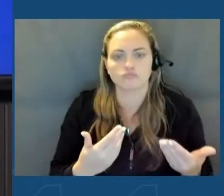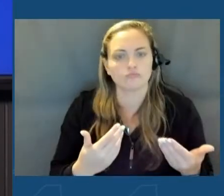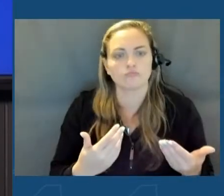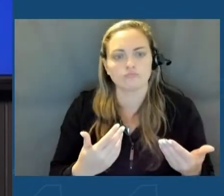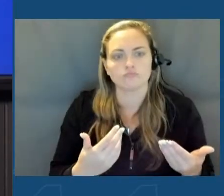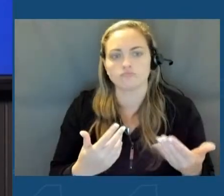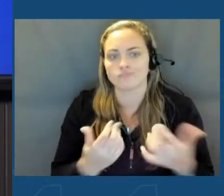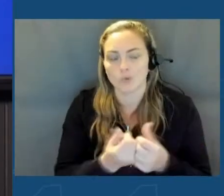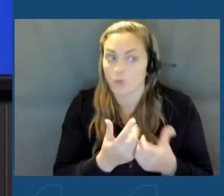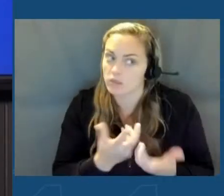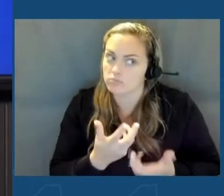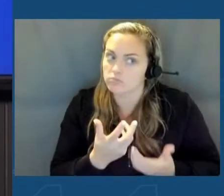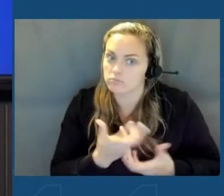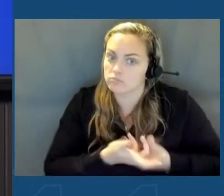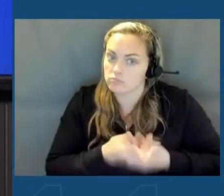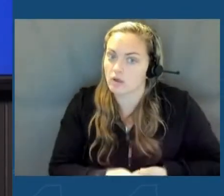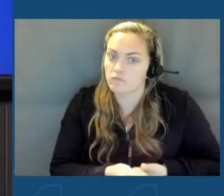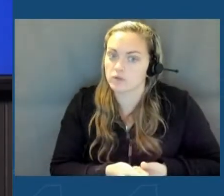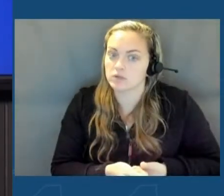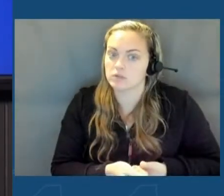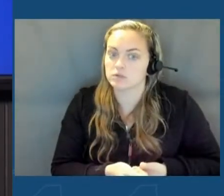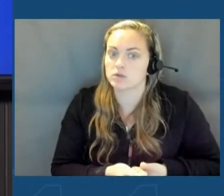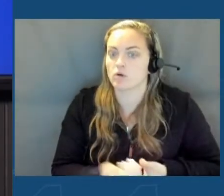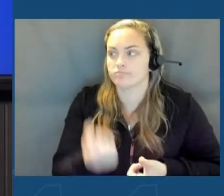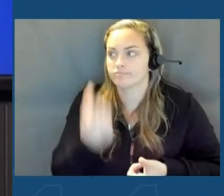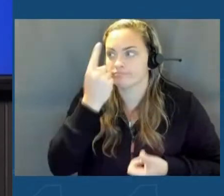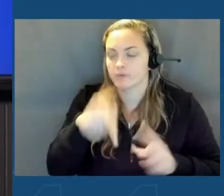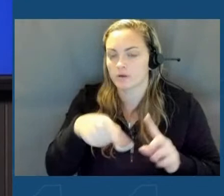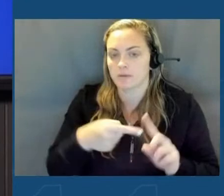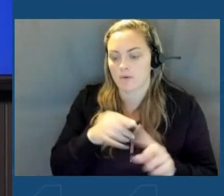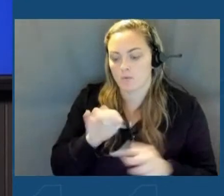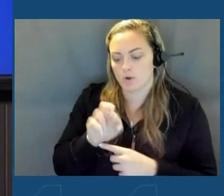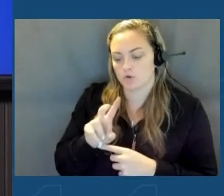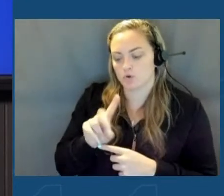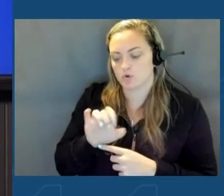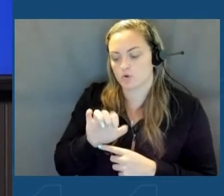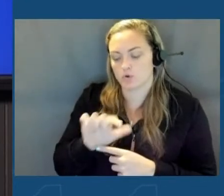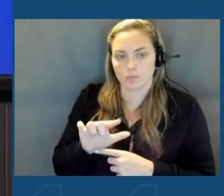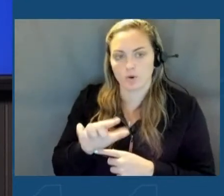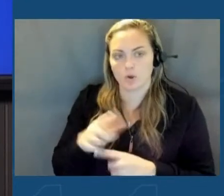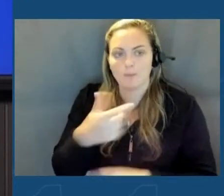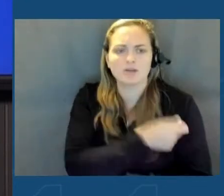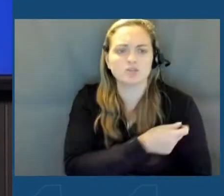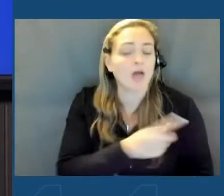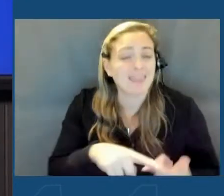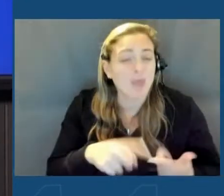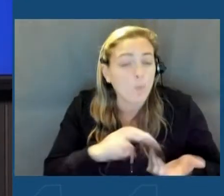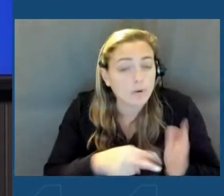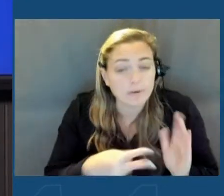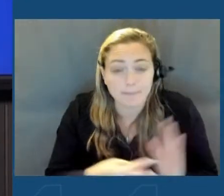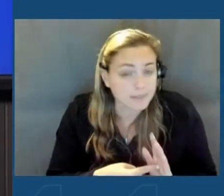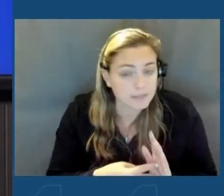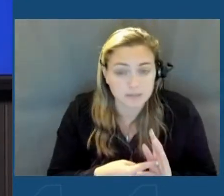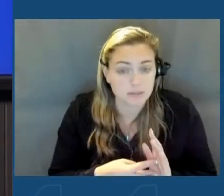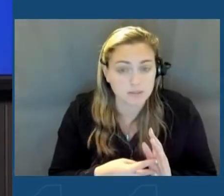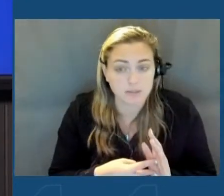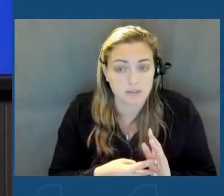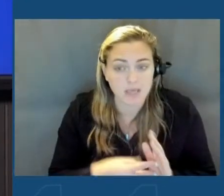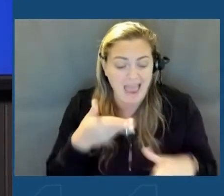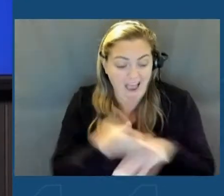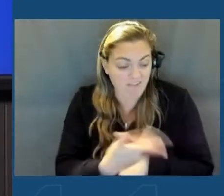with confidence our competency in intradermal administration. The next is what it means to get this